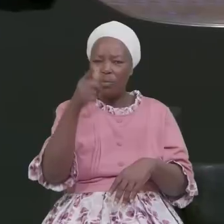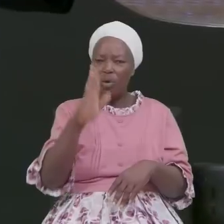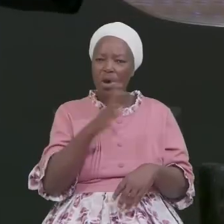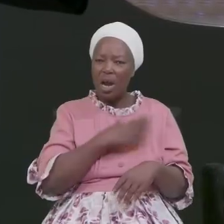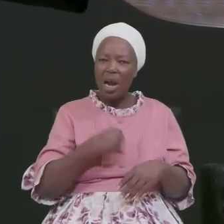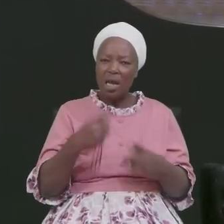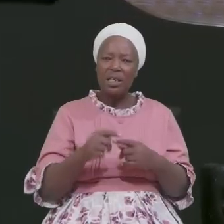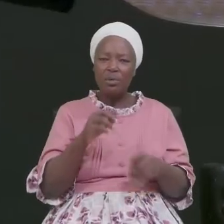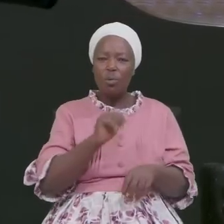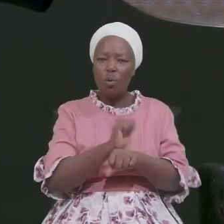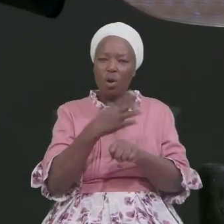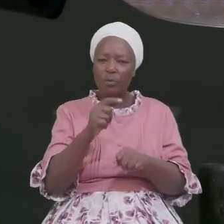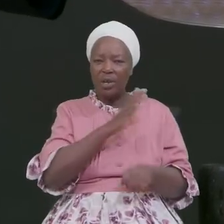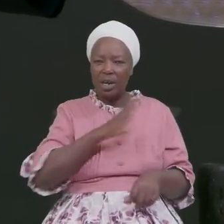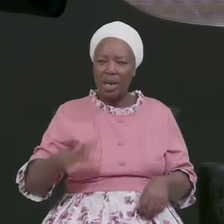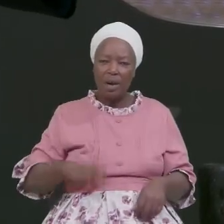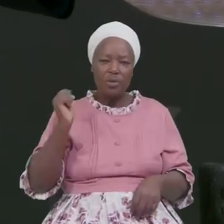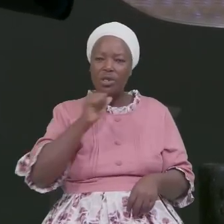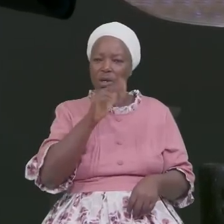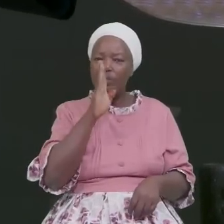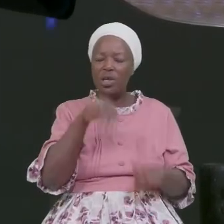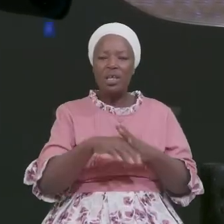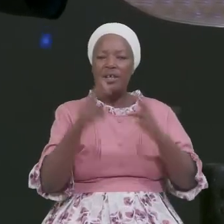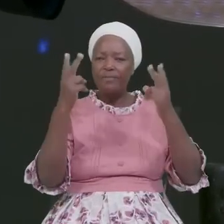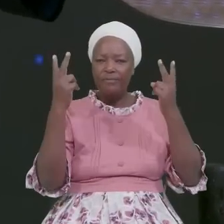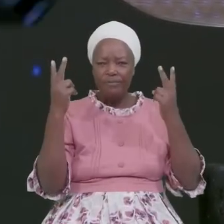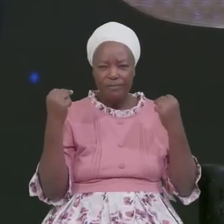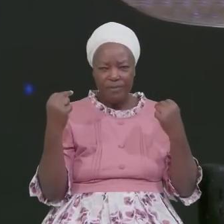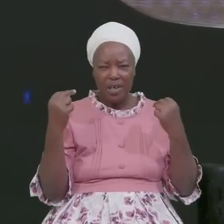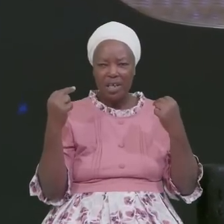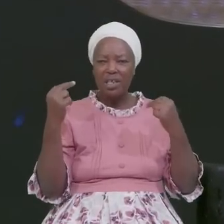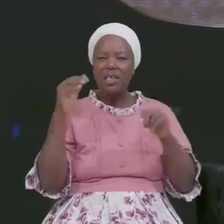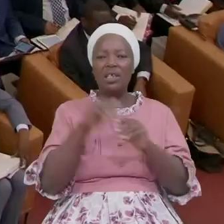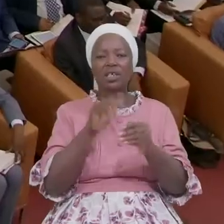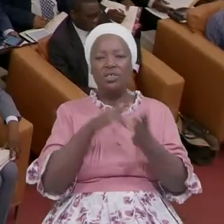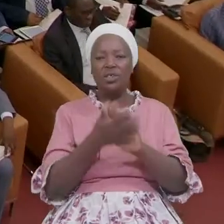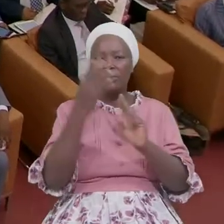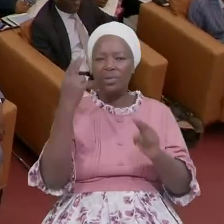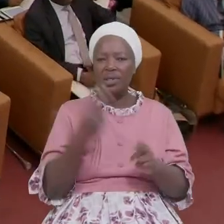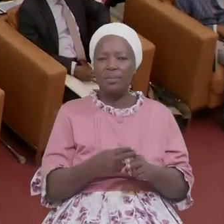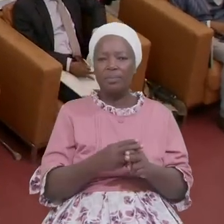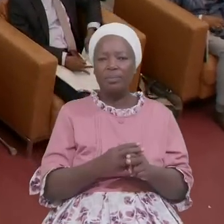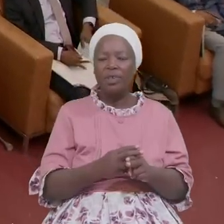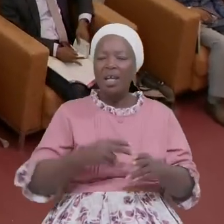the commission of Christ will not be in vain.